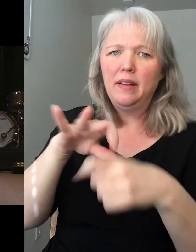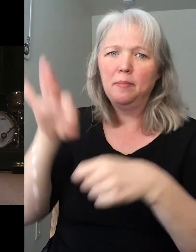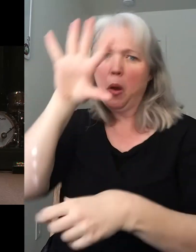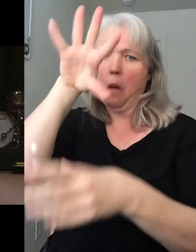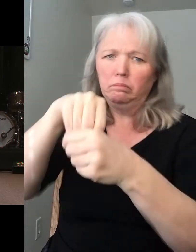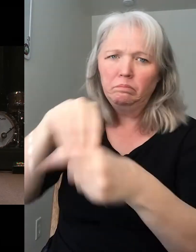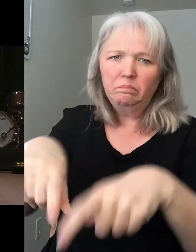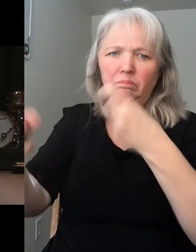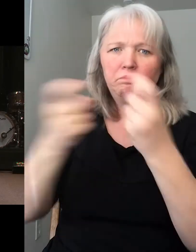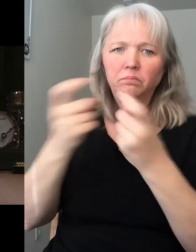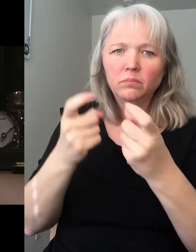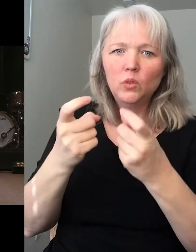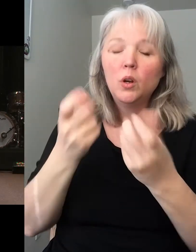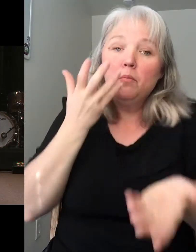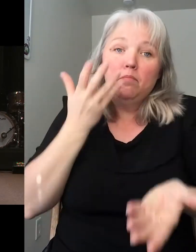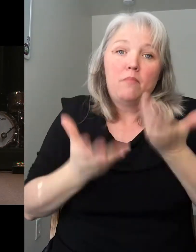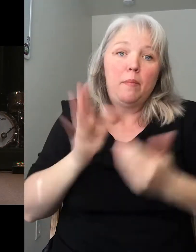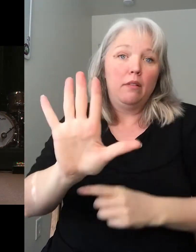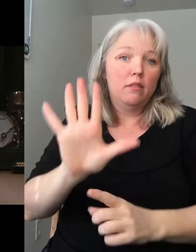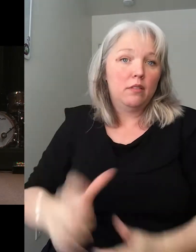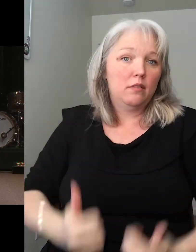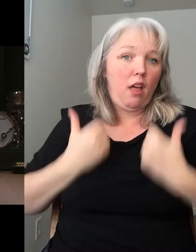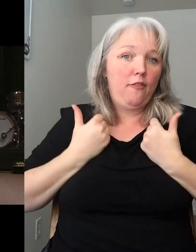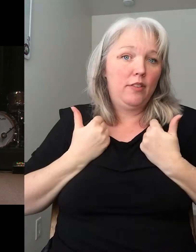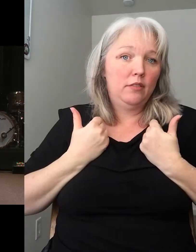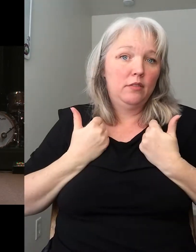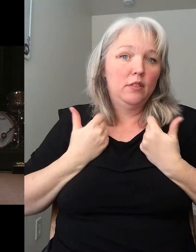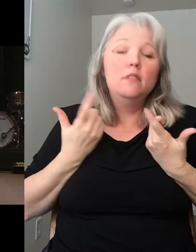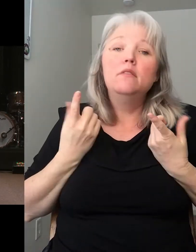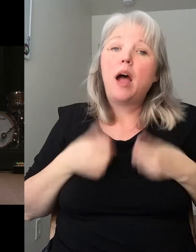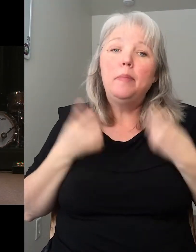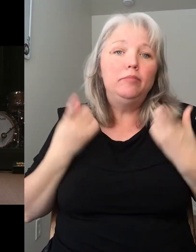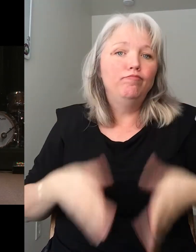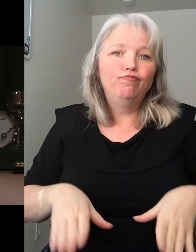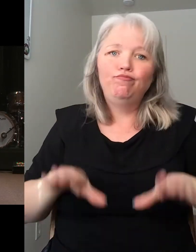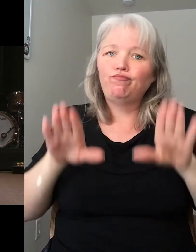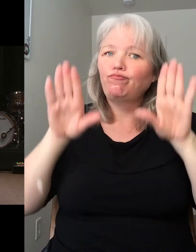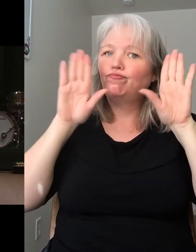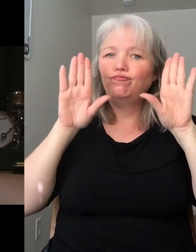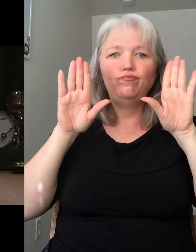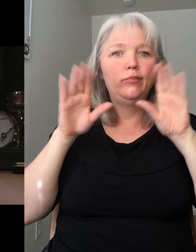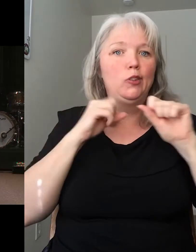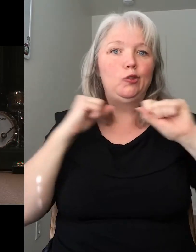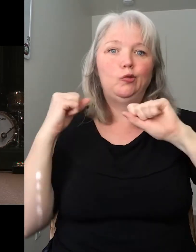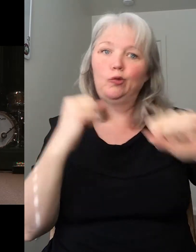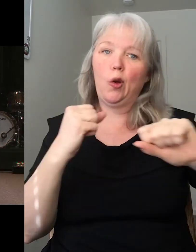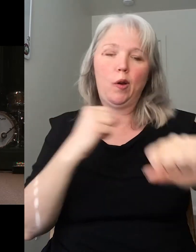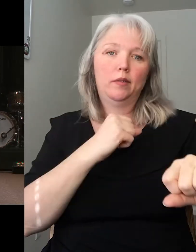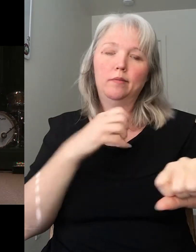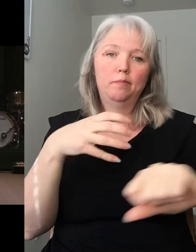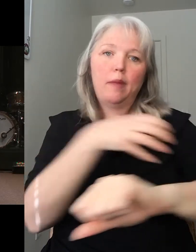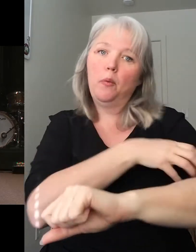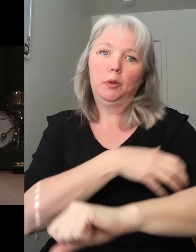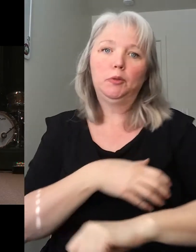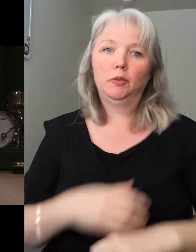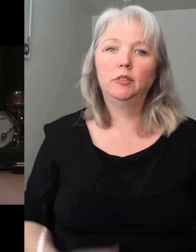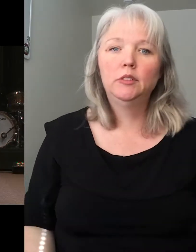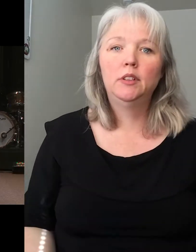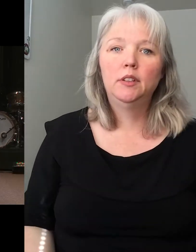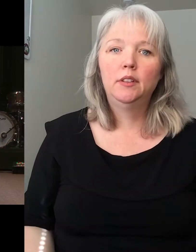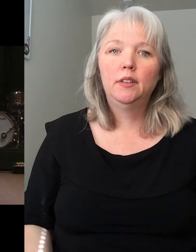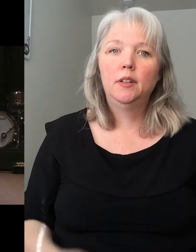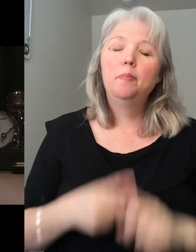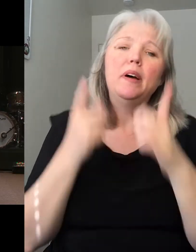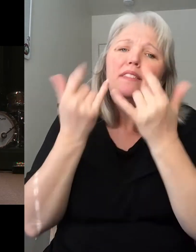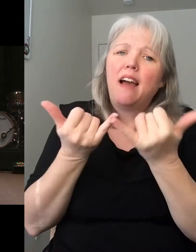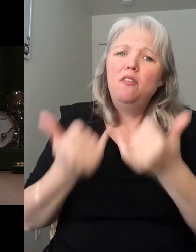taken, or that along the way in his life, he had given his life over to some very strong powers? But here